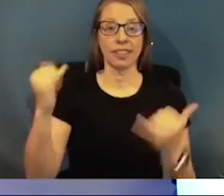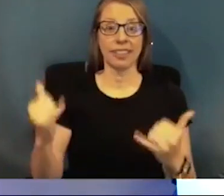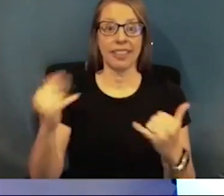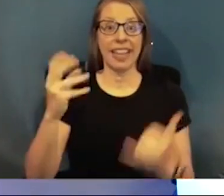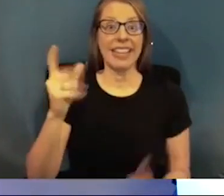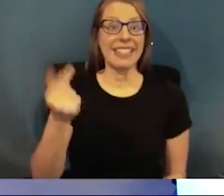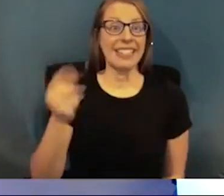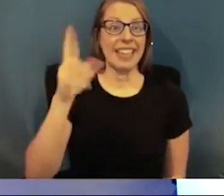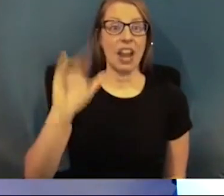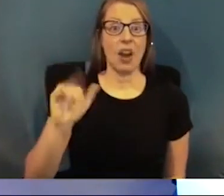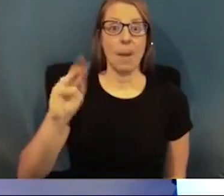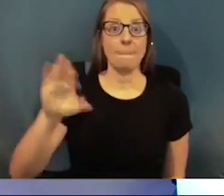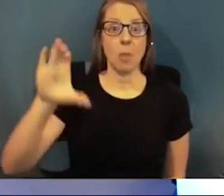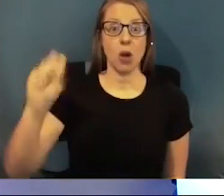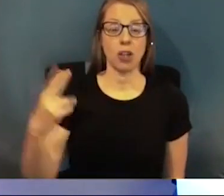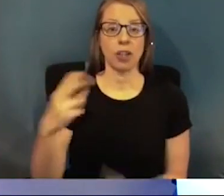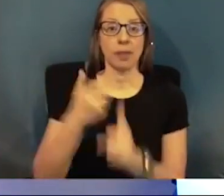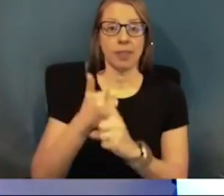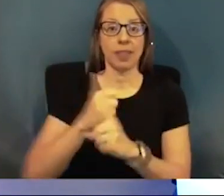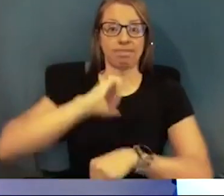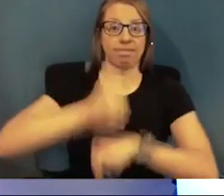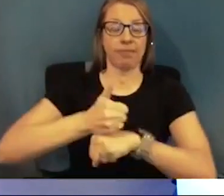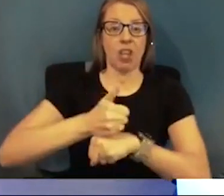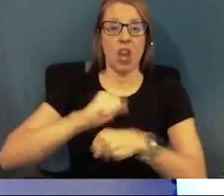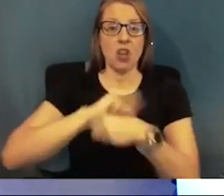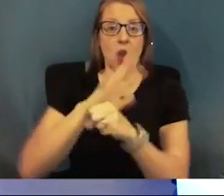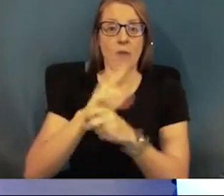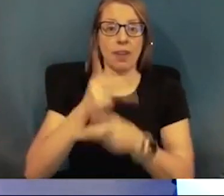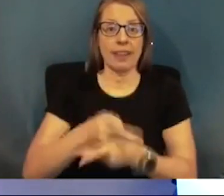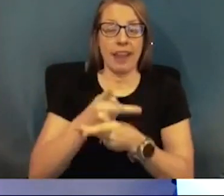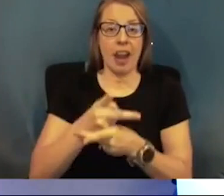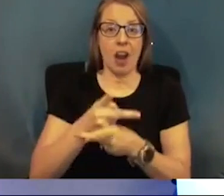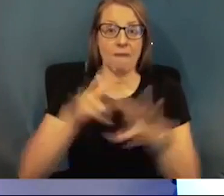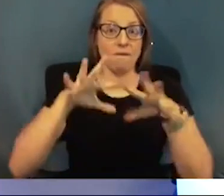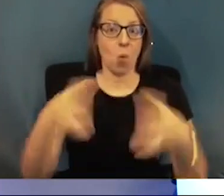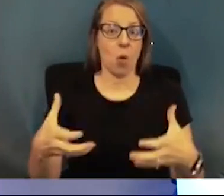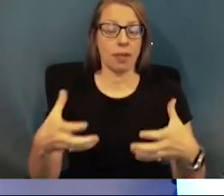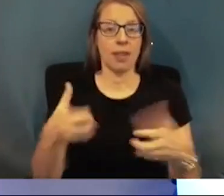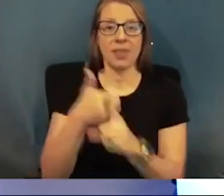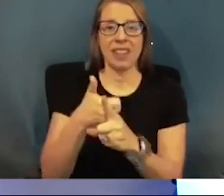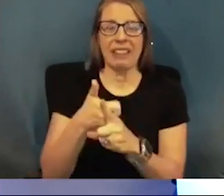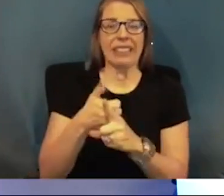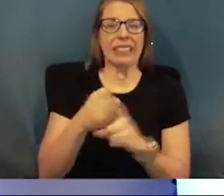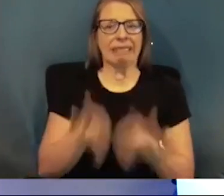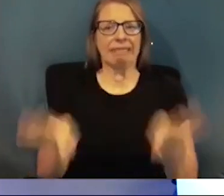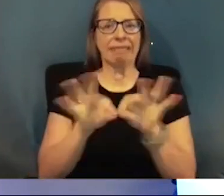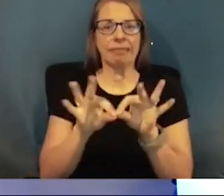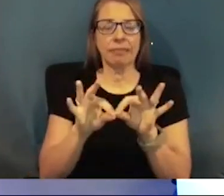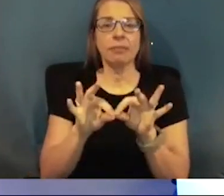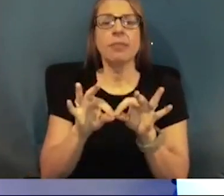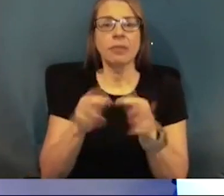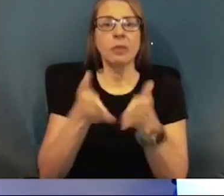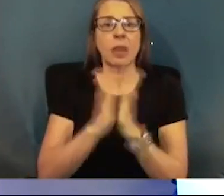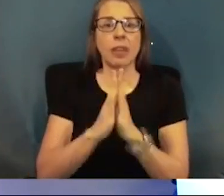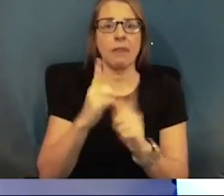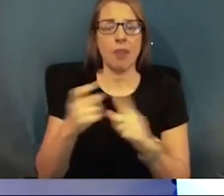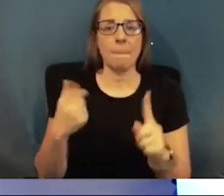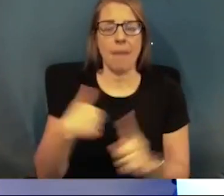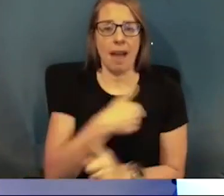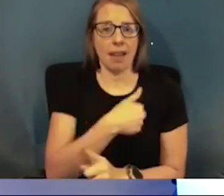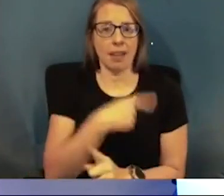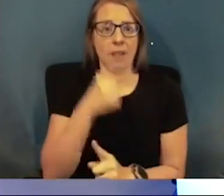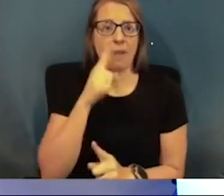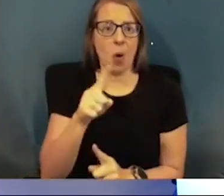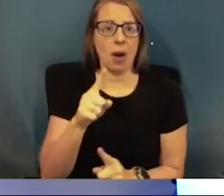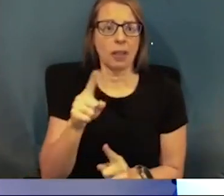of COVID Care Force. He has an urgent request of us concerning critical healthcare staffing shortages. So we are so glad to have you